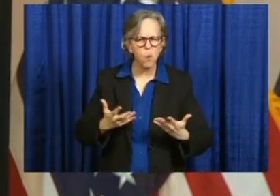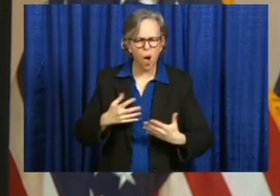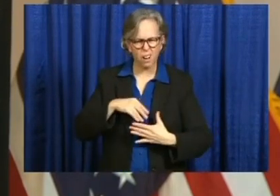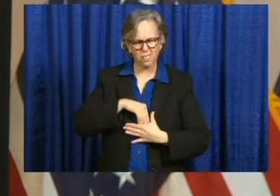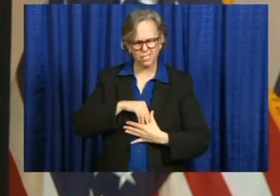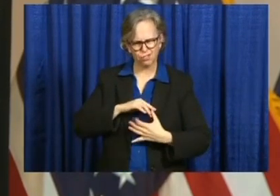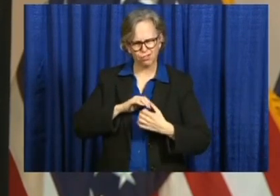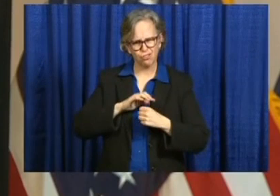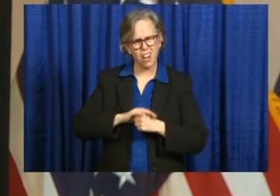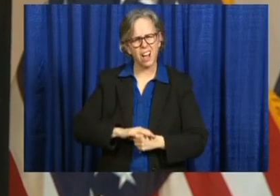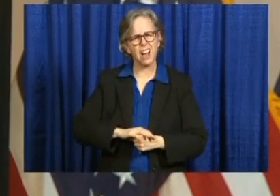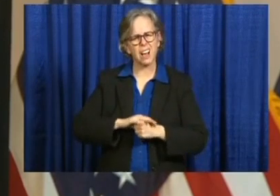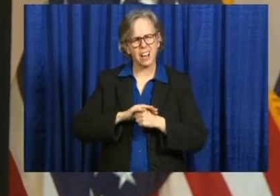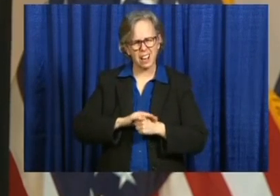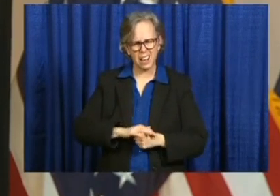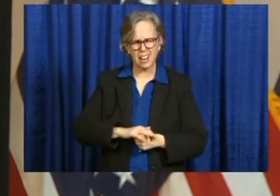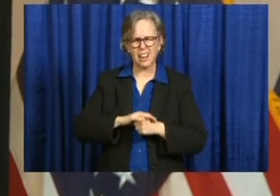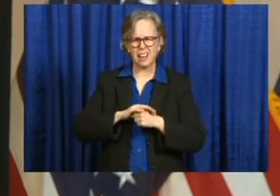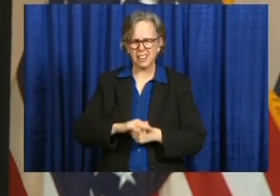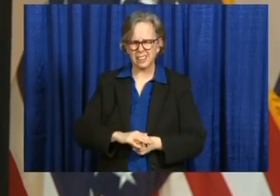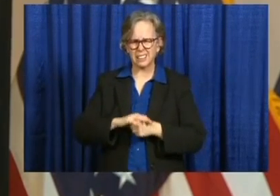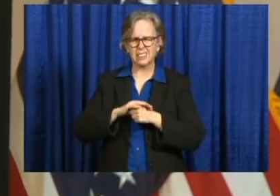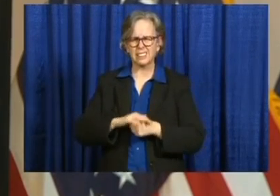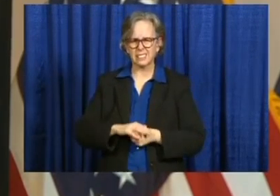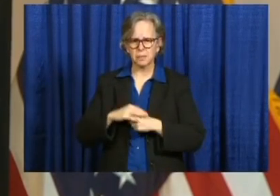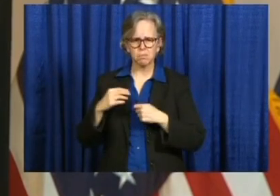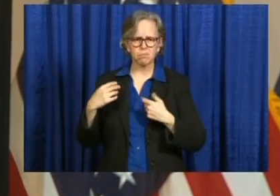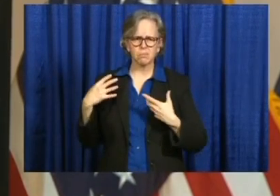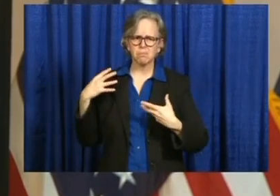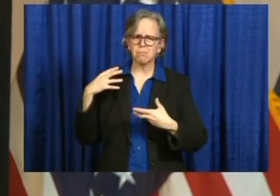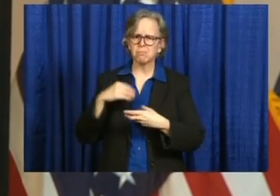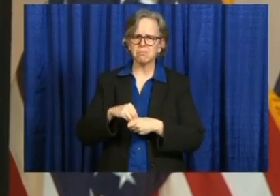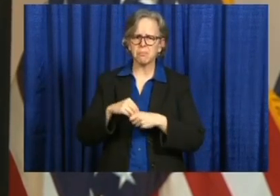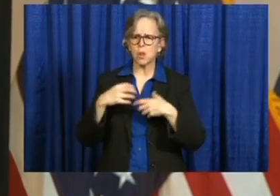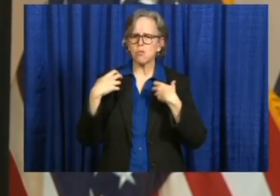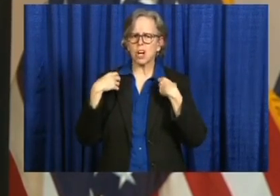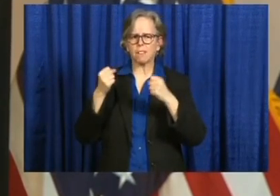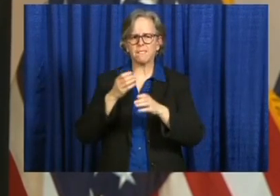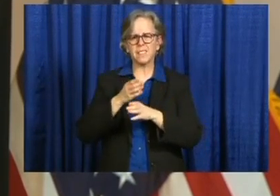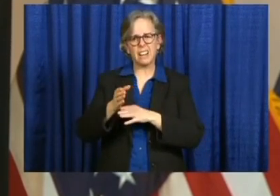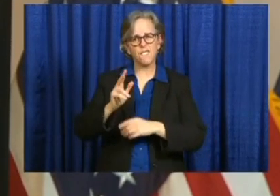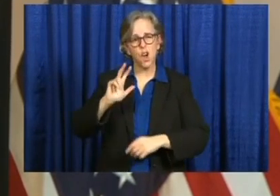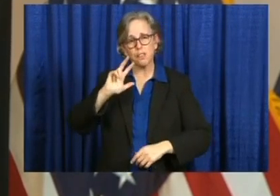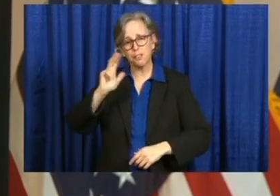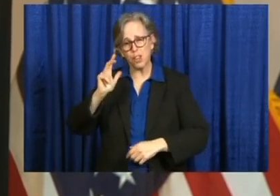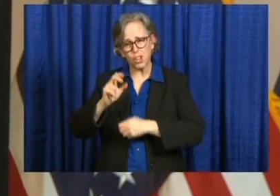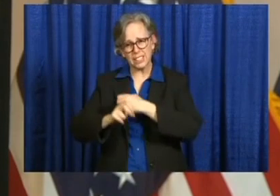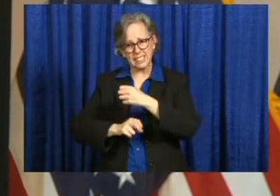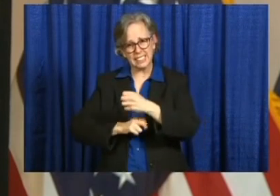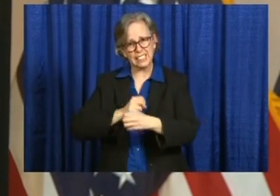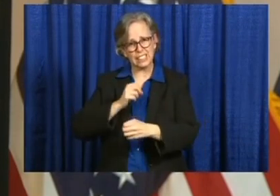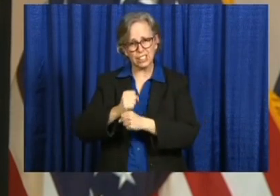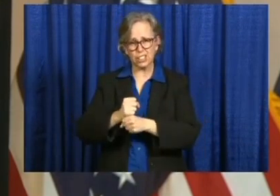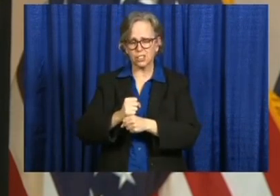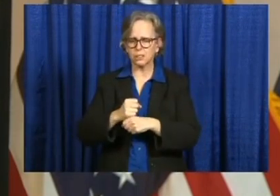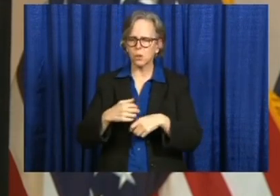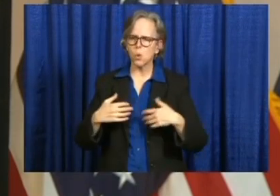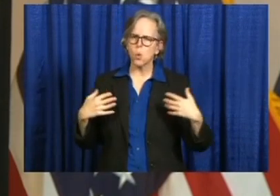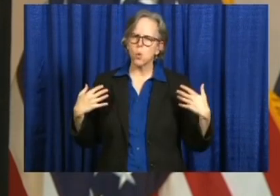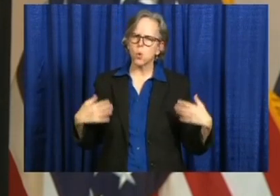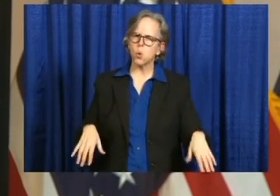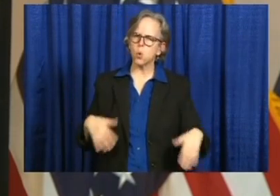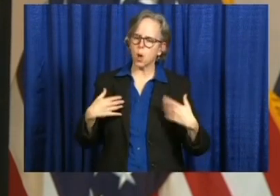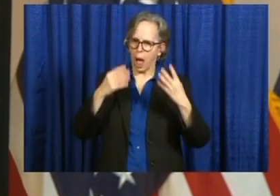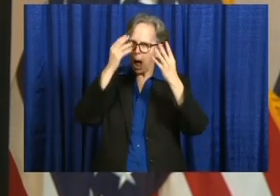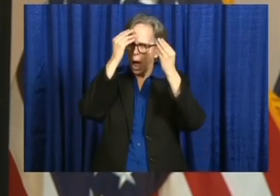in the recovery field for about 30 years, there's a lot of wisdom and information that I've gleaned based on